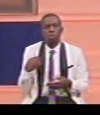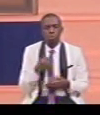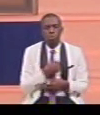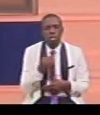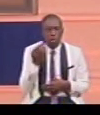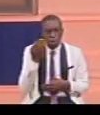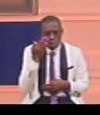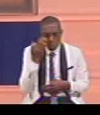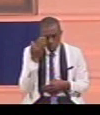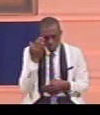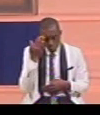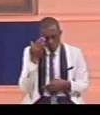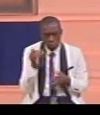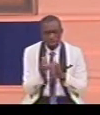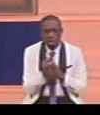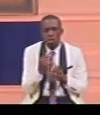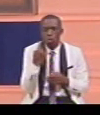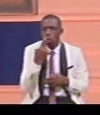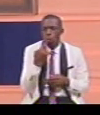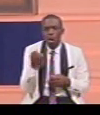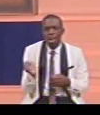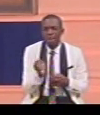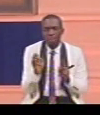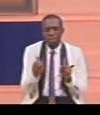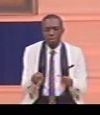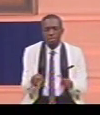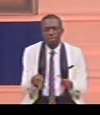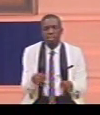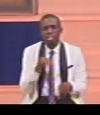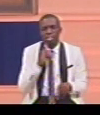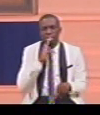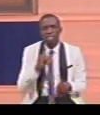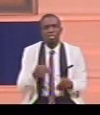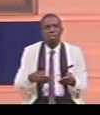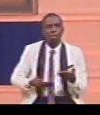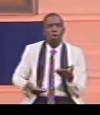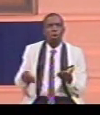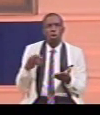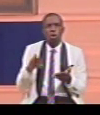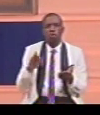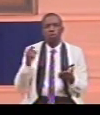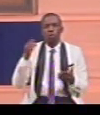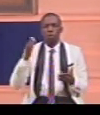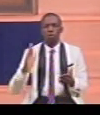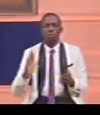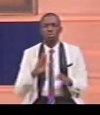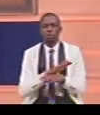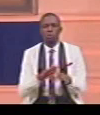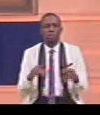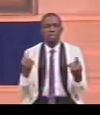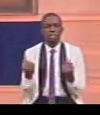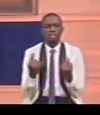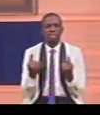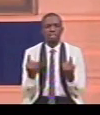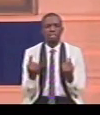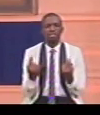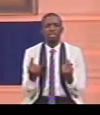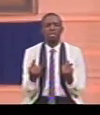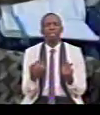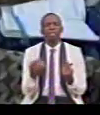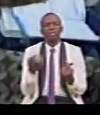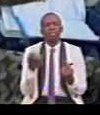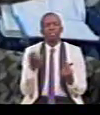of God sinneth not. And he that is begotten of God keepeth himself, and that wicked